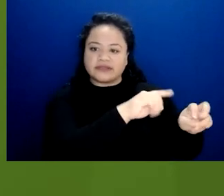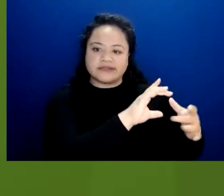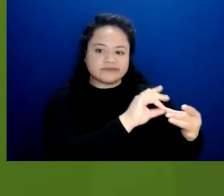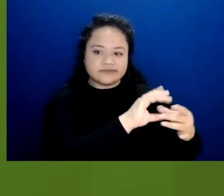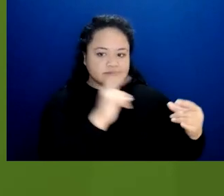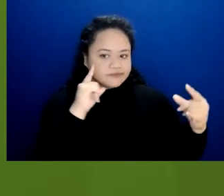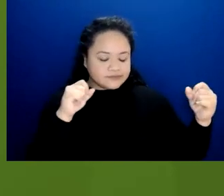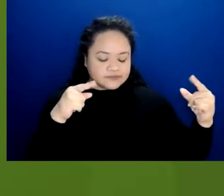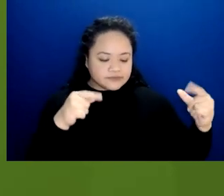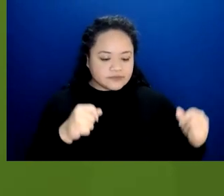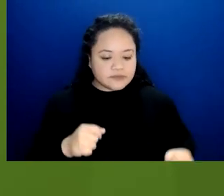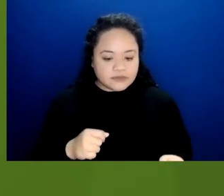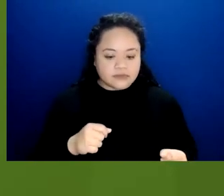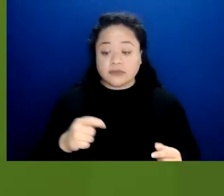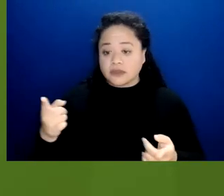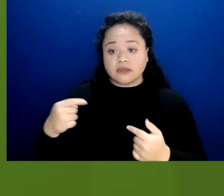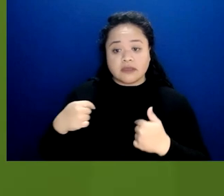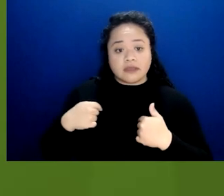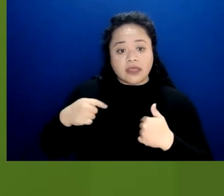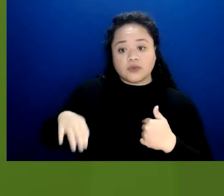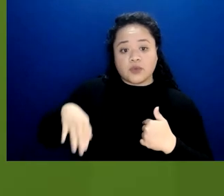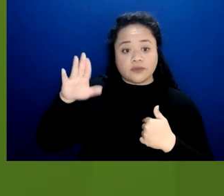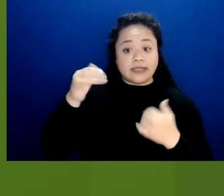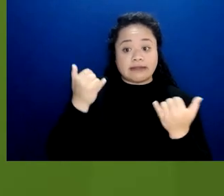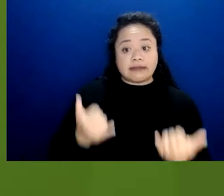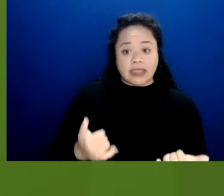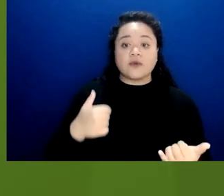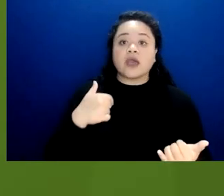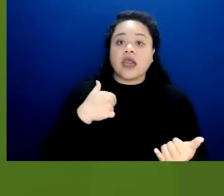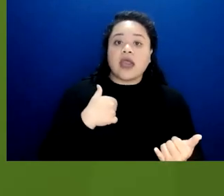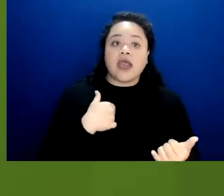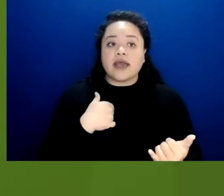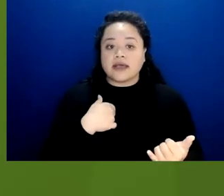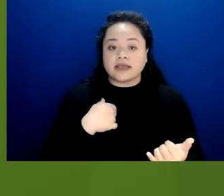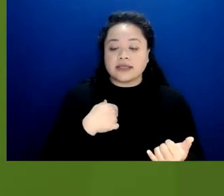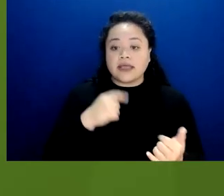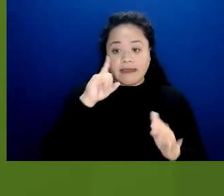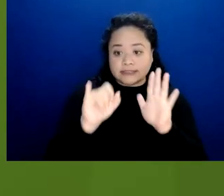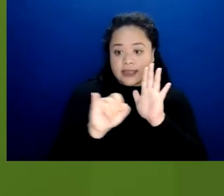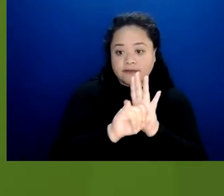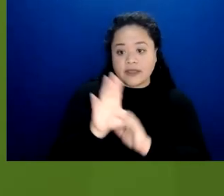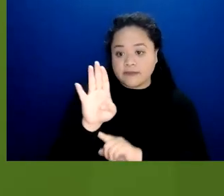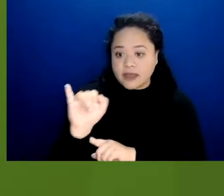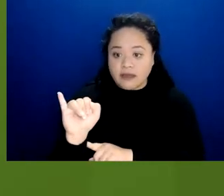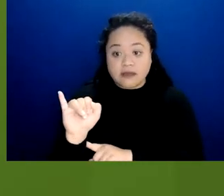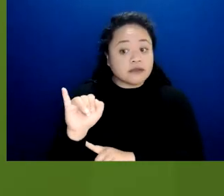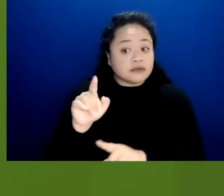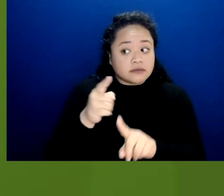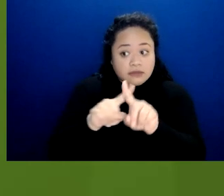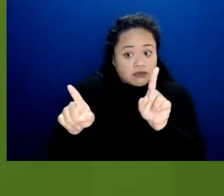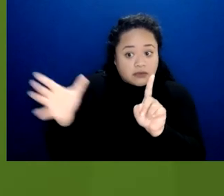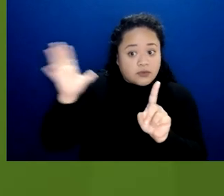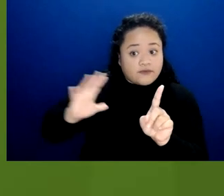up, you know, now I identify as bisexual, but when I was a young person, I did not.